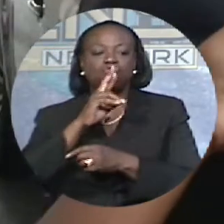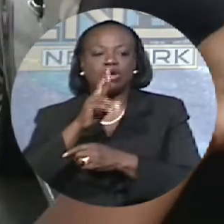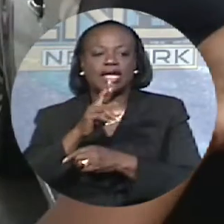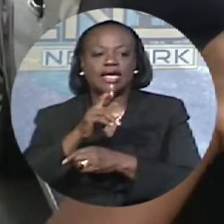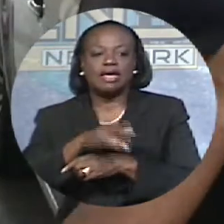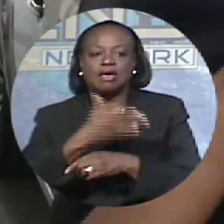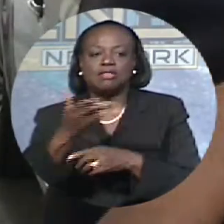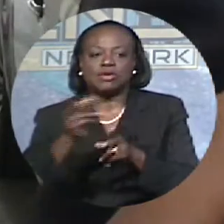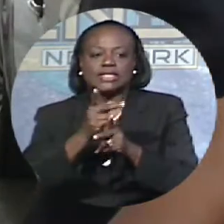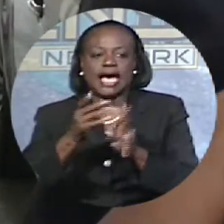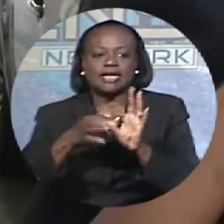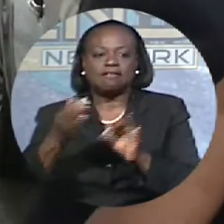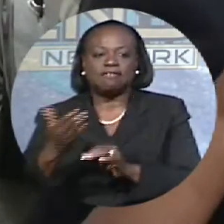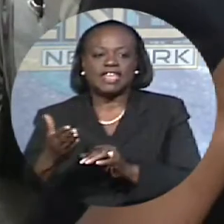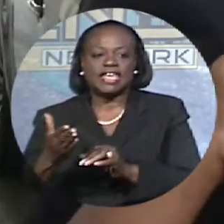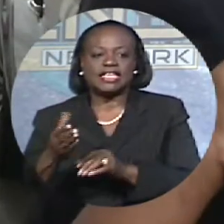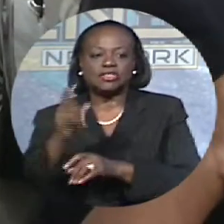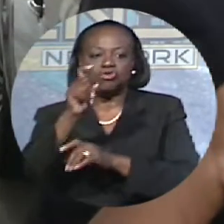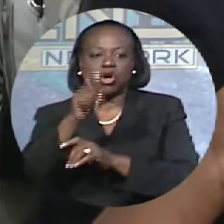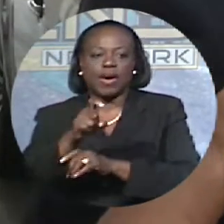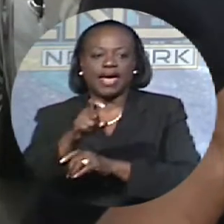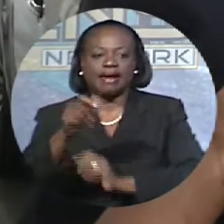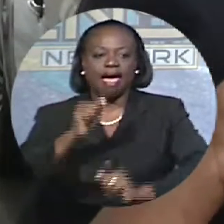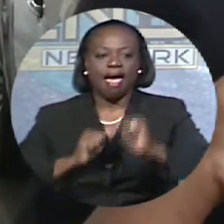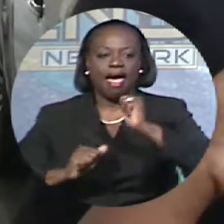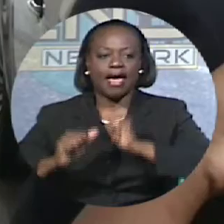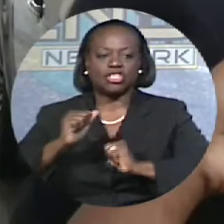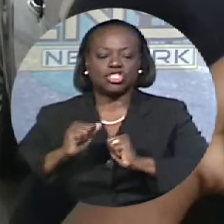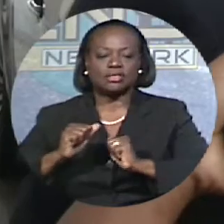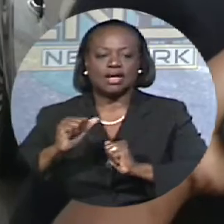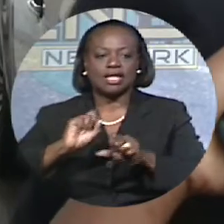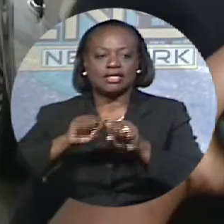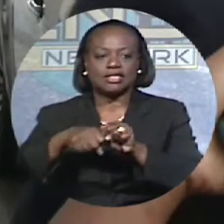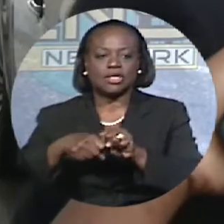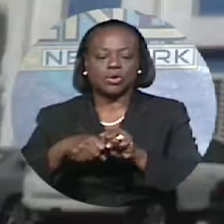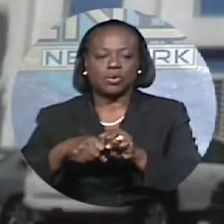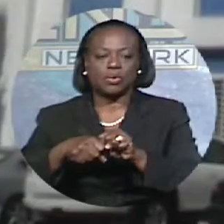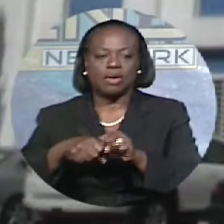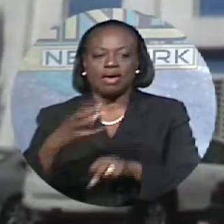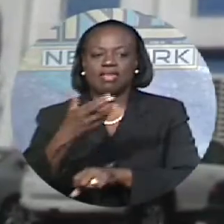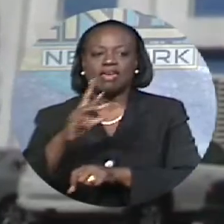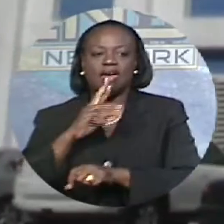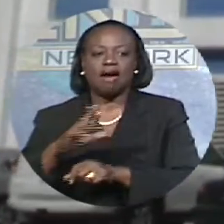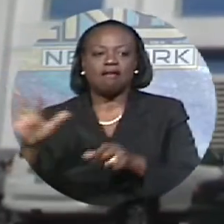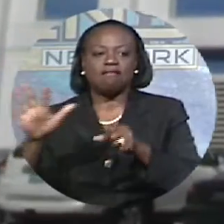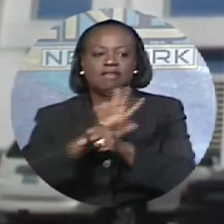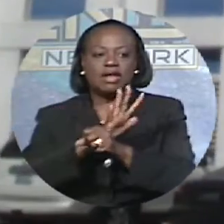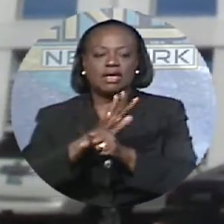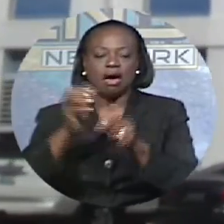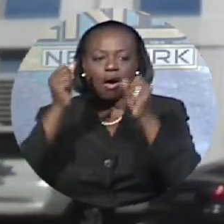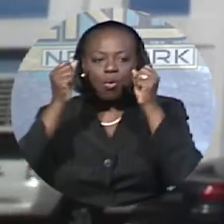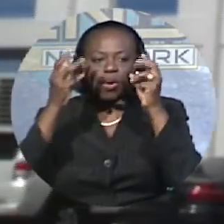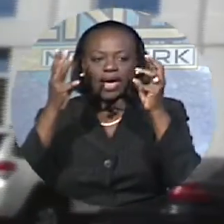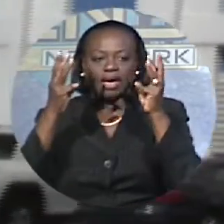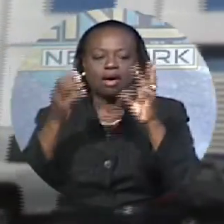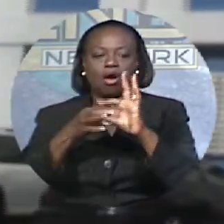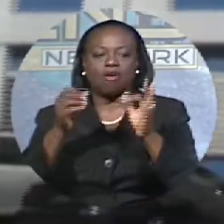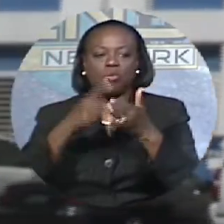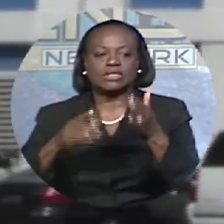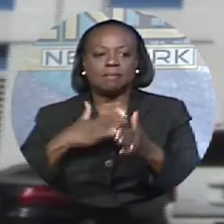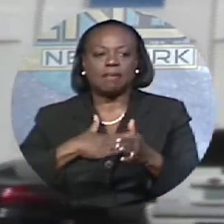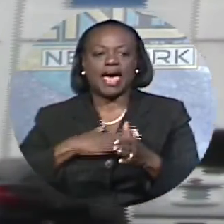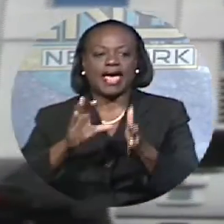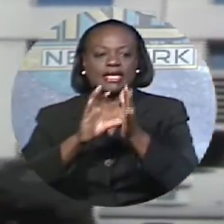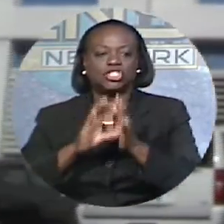kinds of statements require action. And so they are fully aware now of what my position is on the